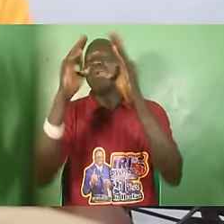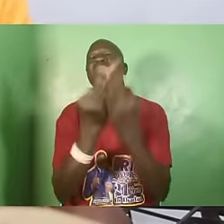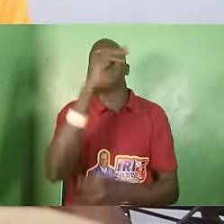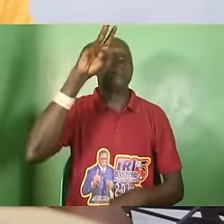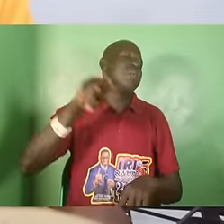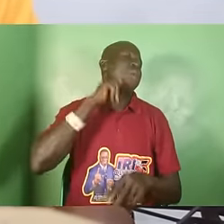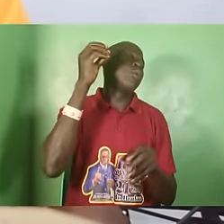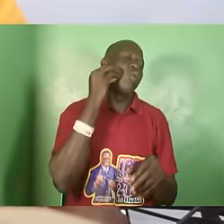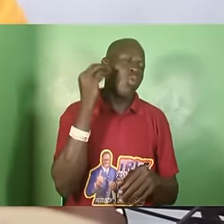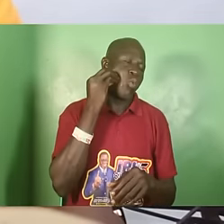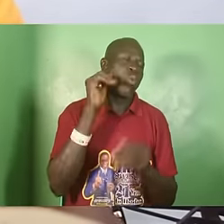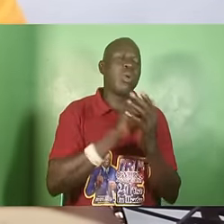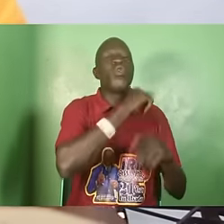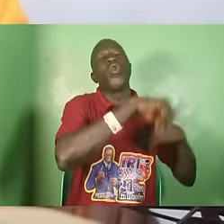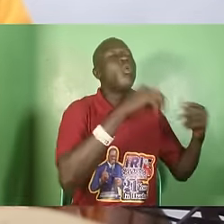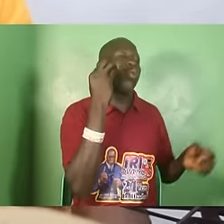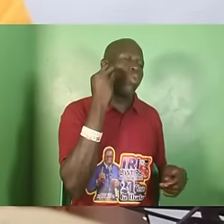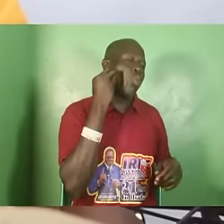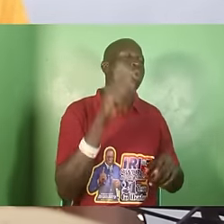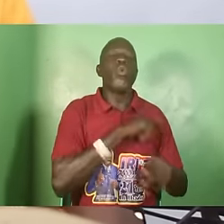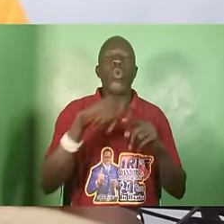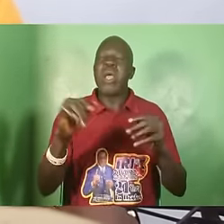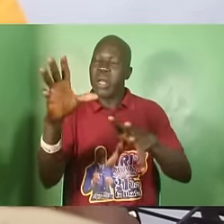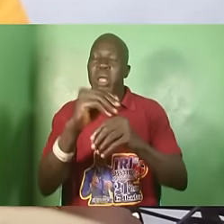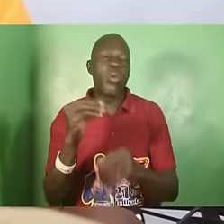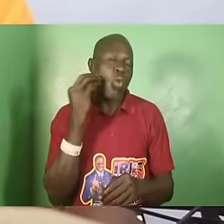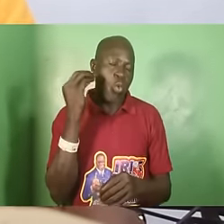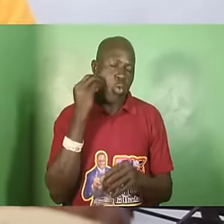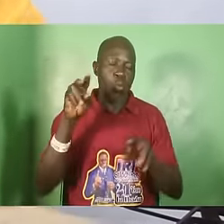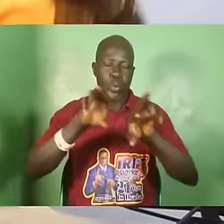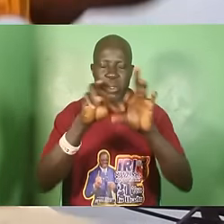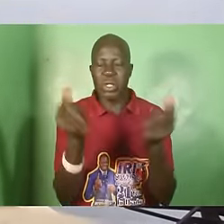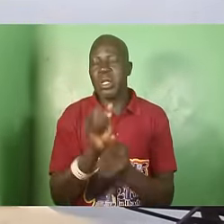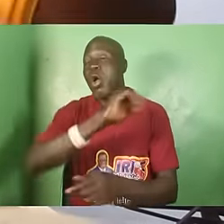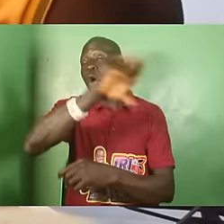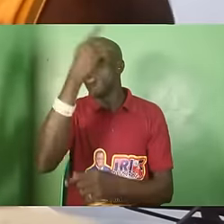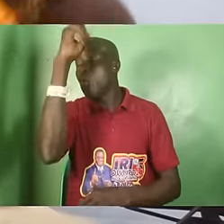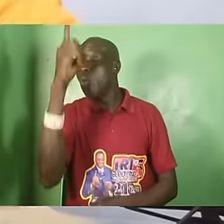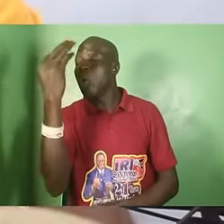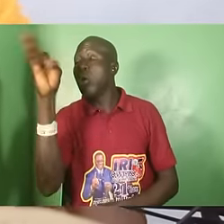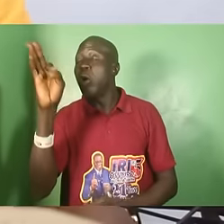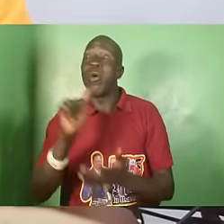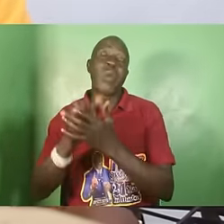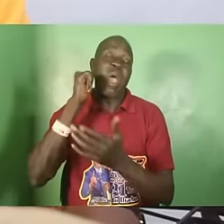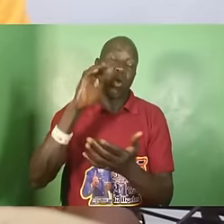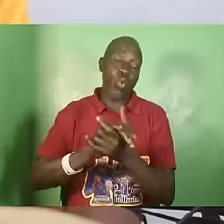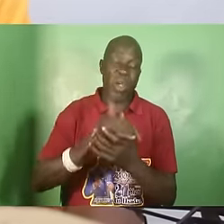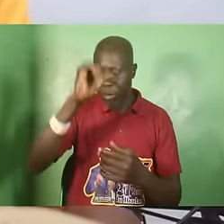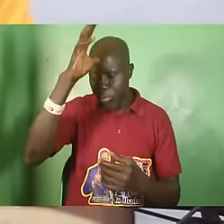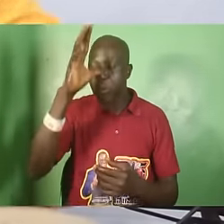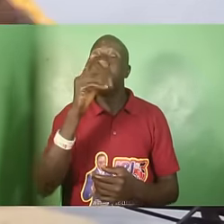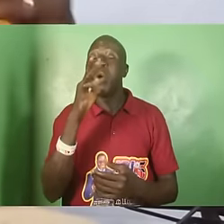the native home. He went home. When he got to his city, one of the wife of